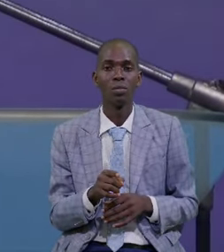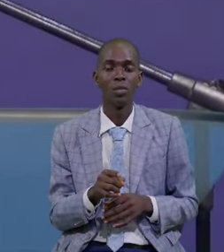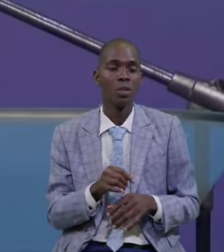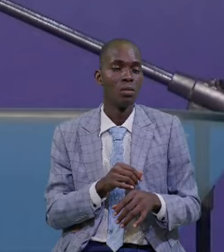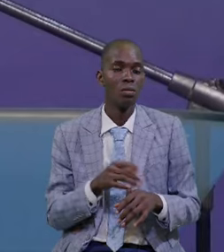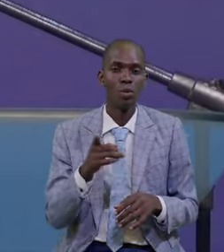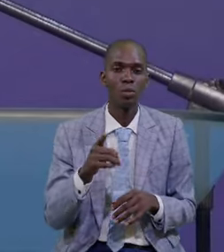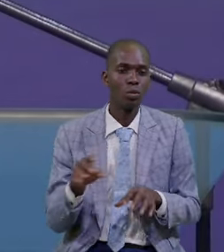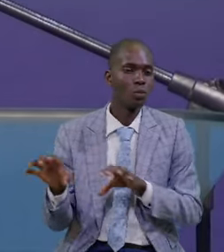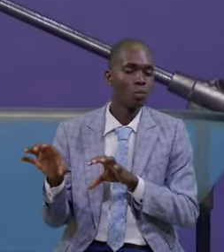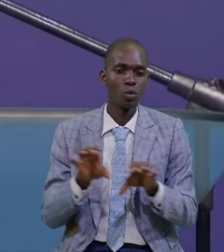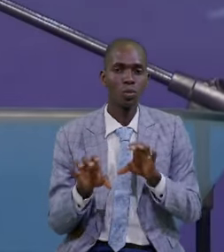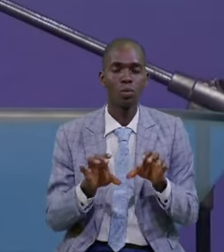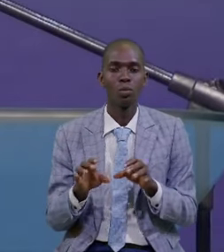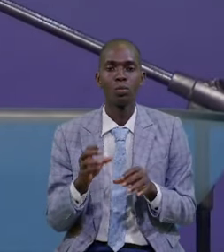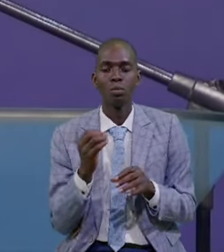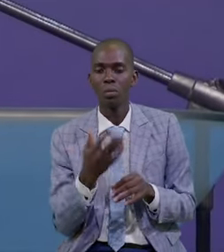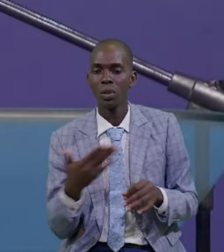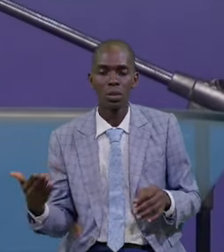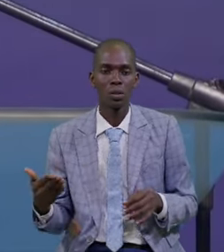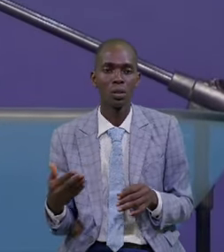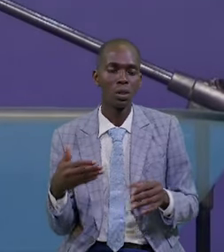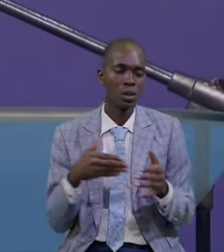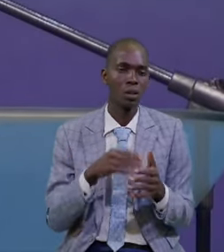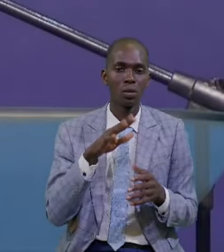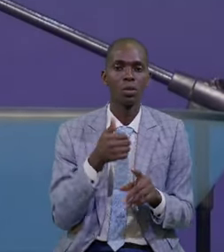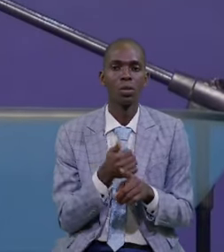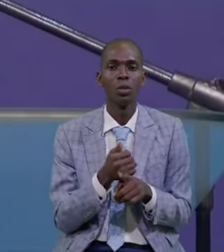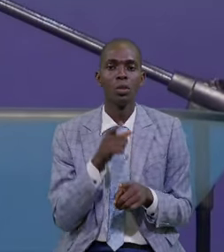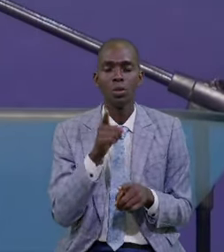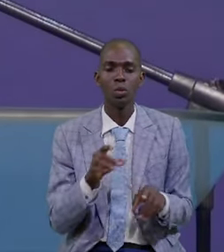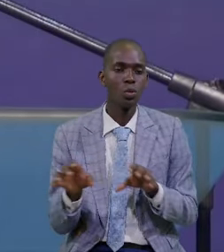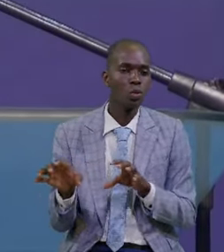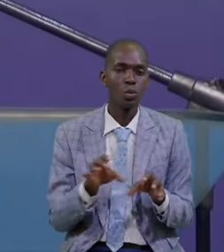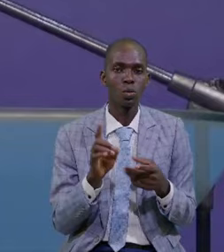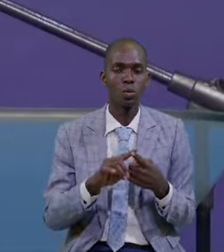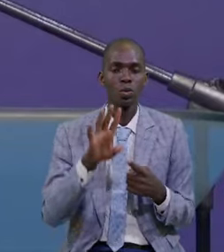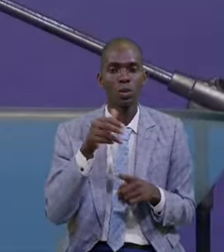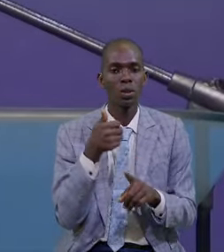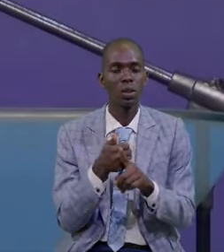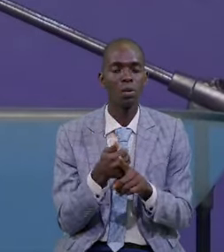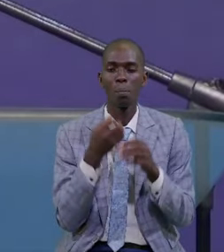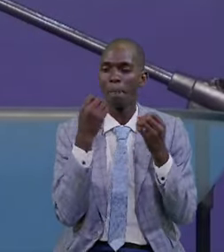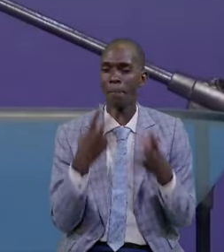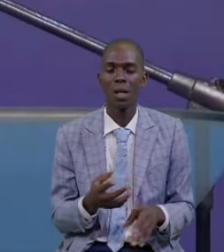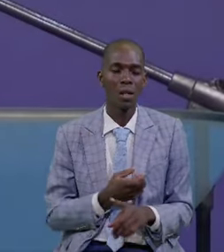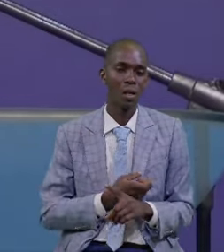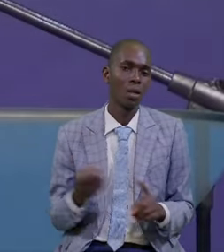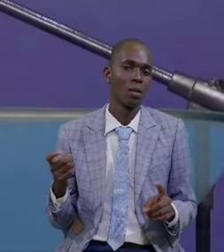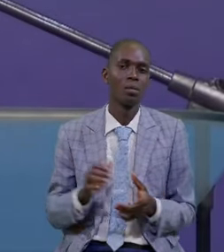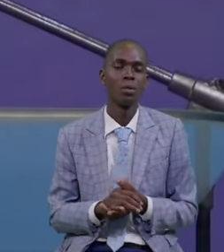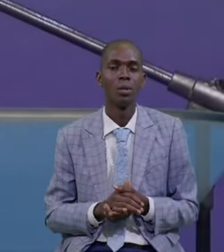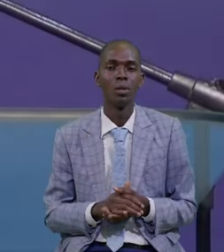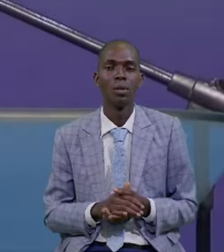of disfavor. You do yourself a lot of harm. You don't do another person so